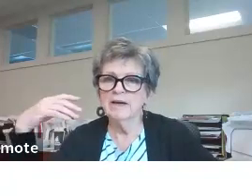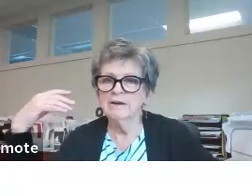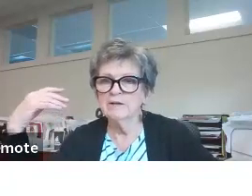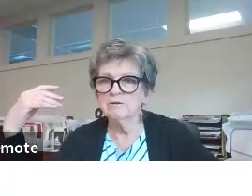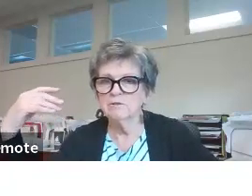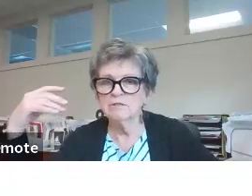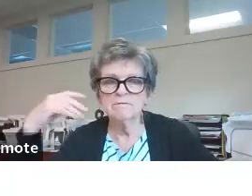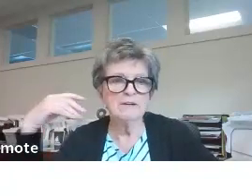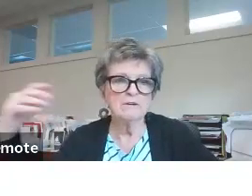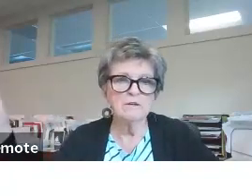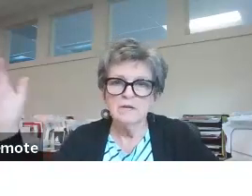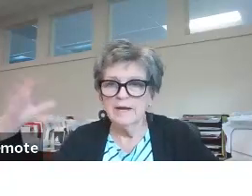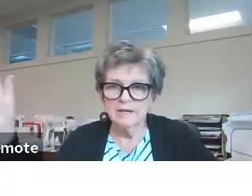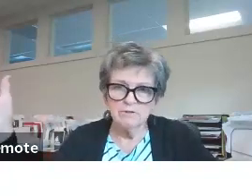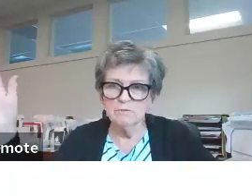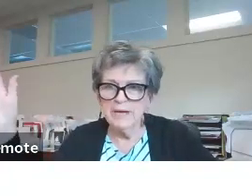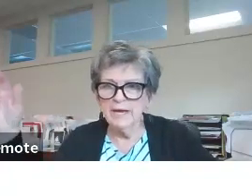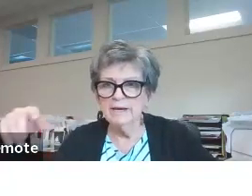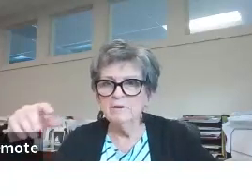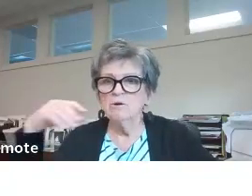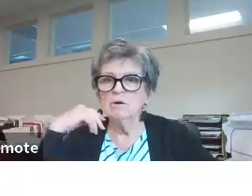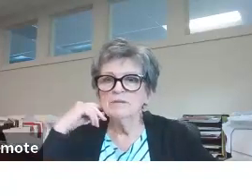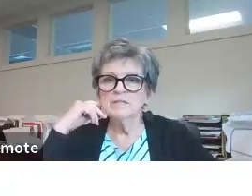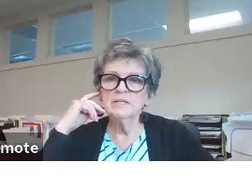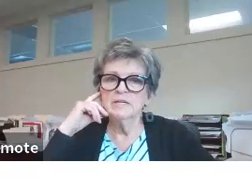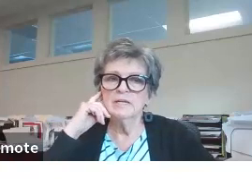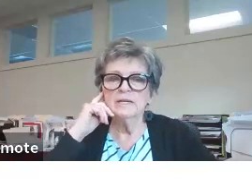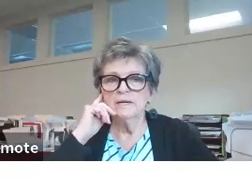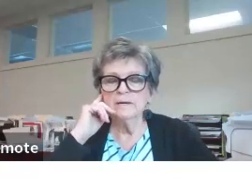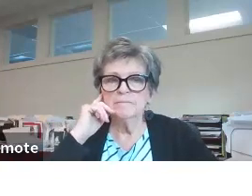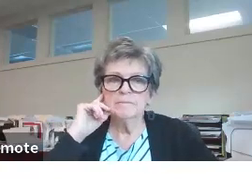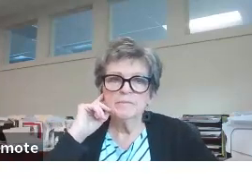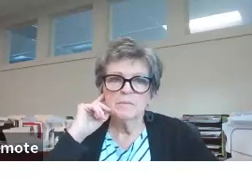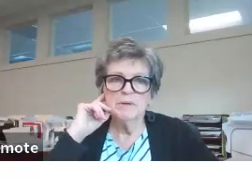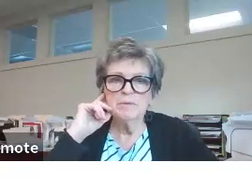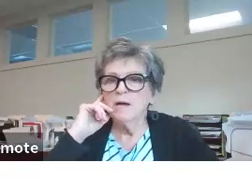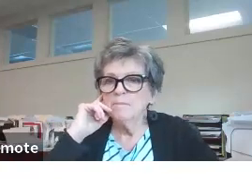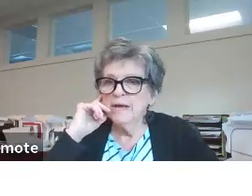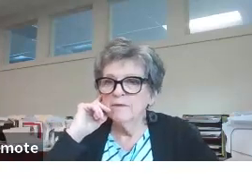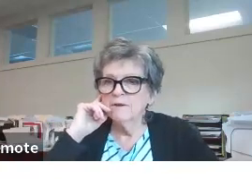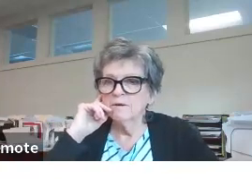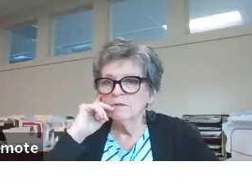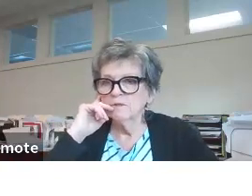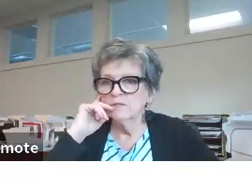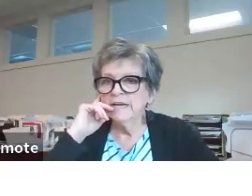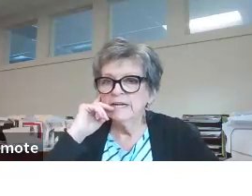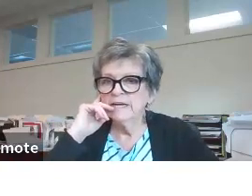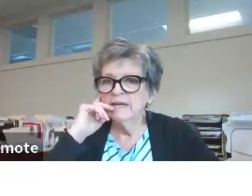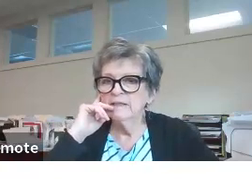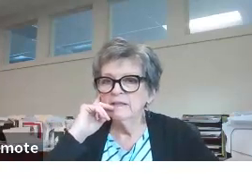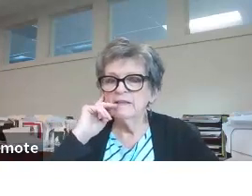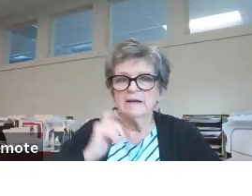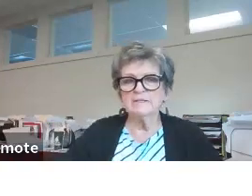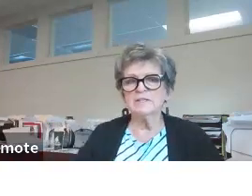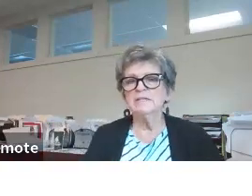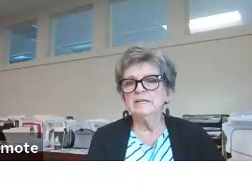because they've had high doses of fentanyl and it goes away, or we see people on meth that are hallucinating,